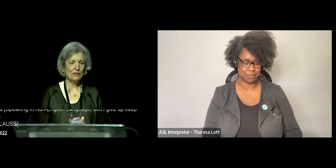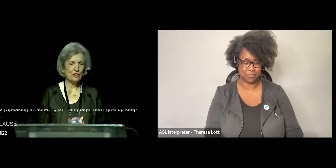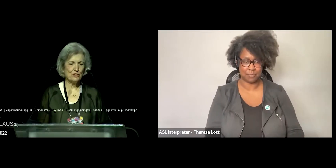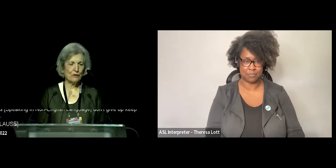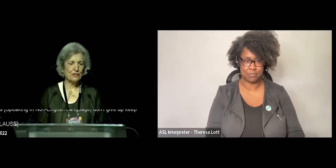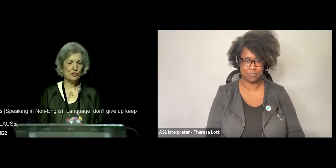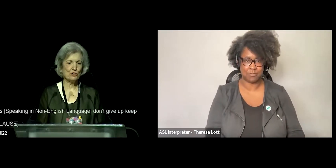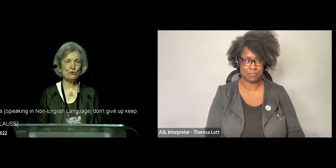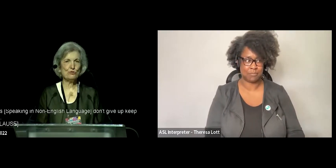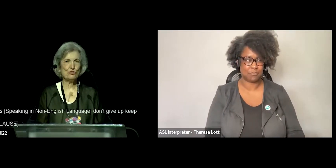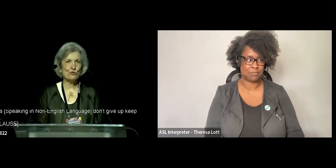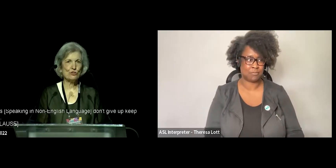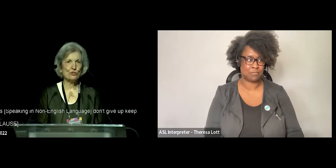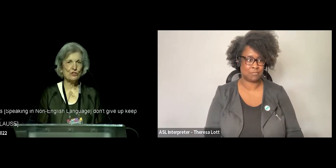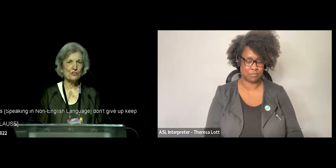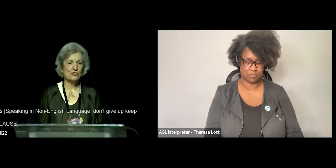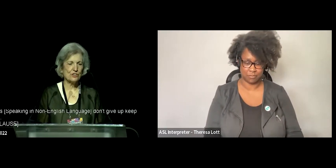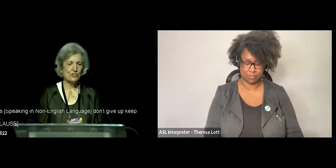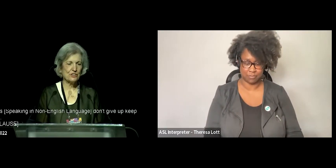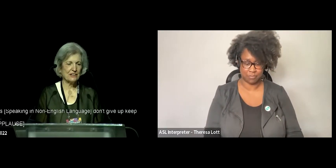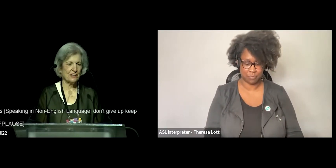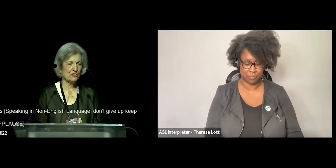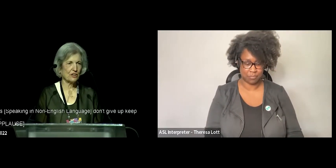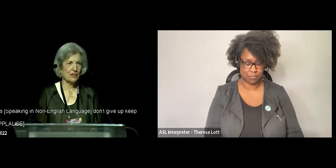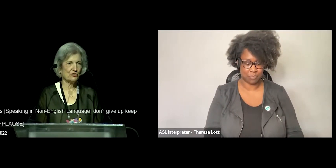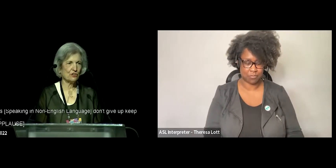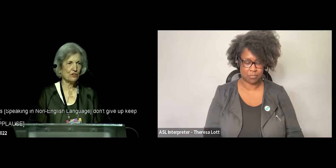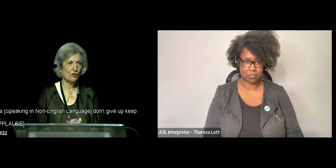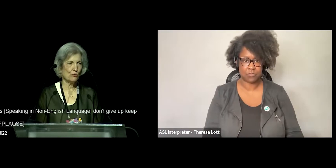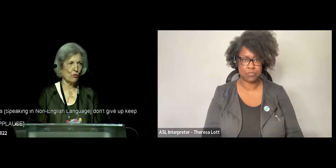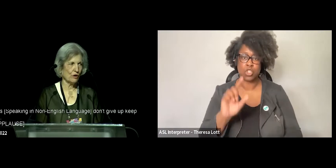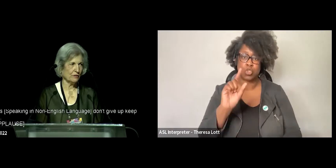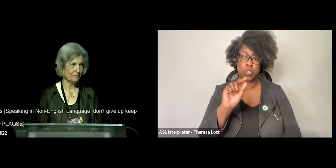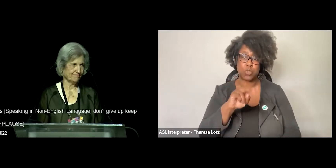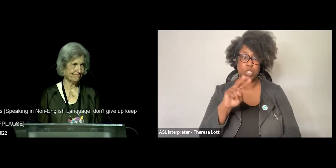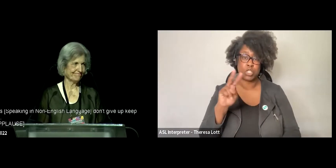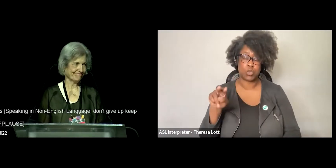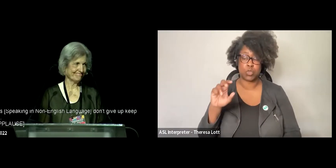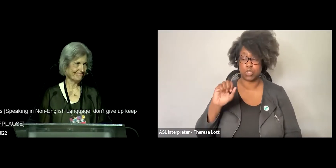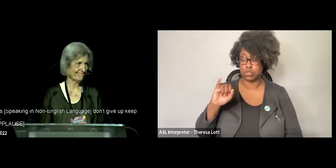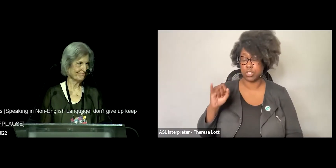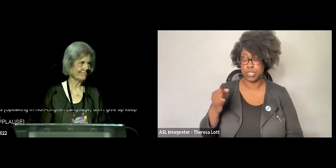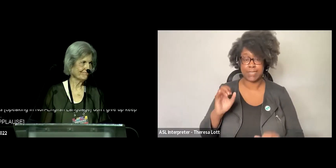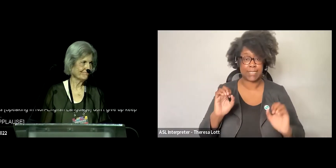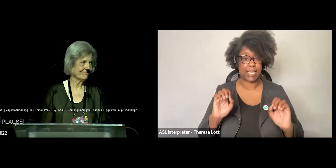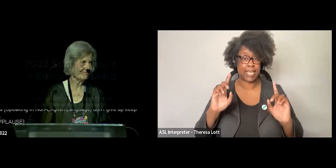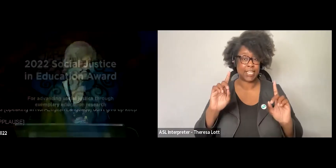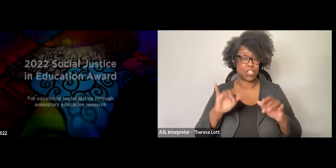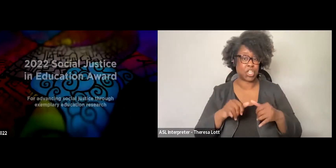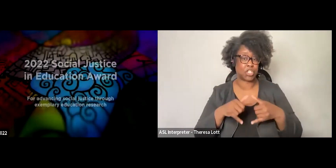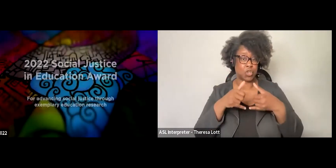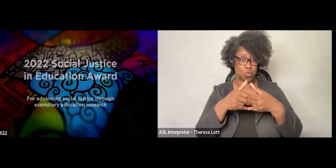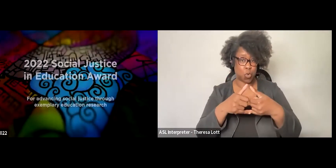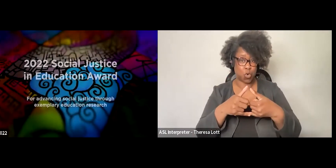The 2022 Social Justice in Education Award.